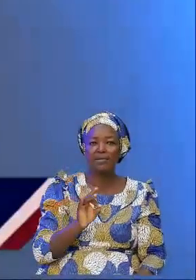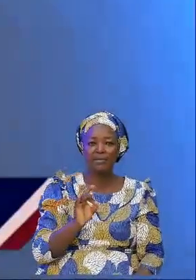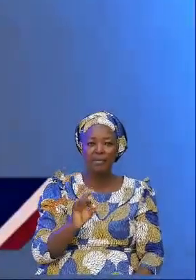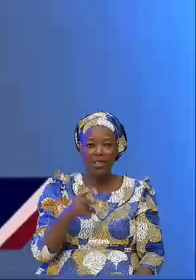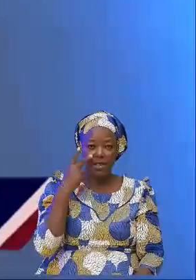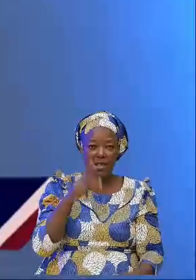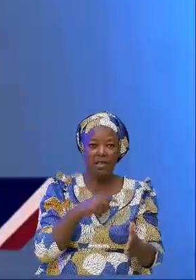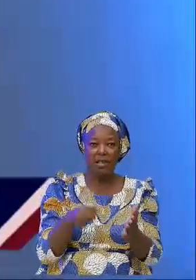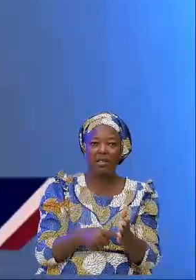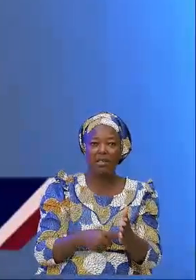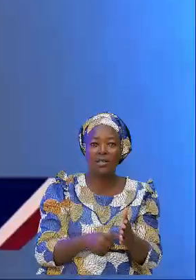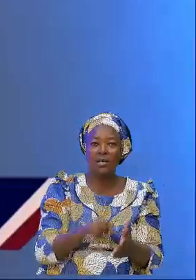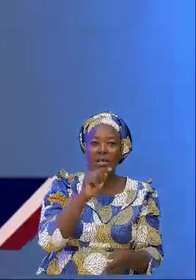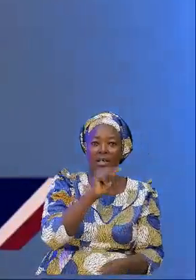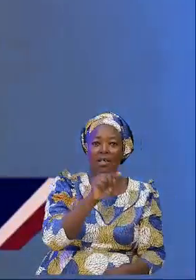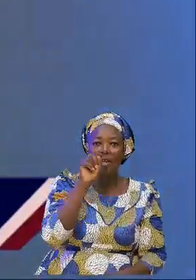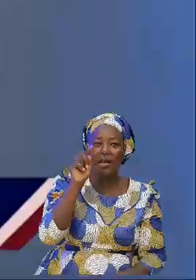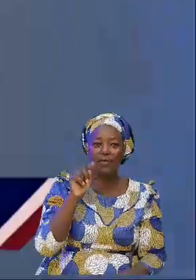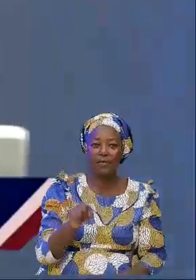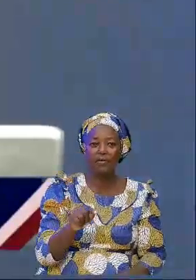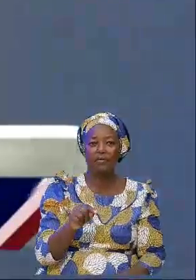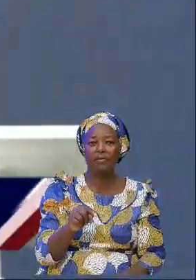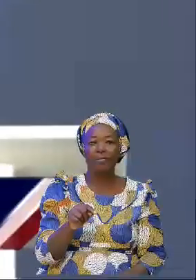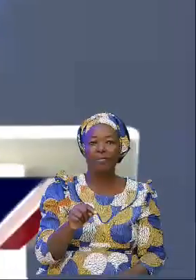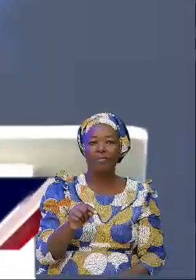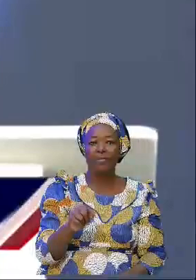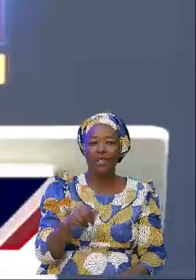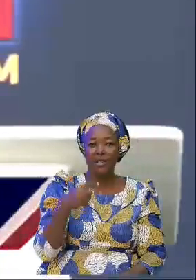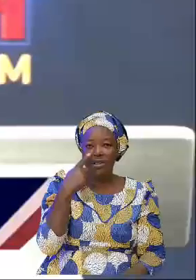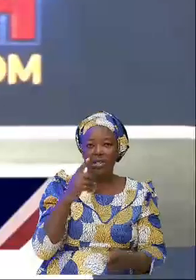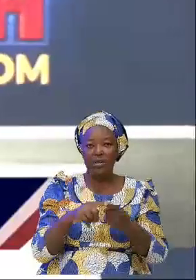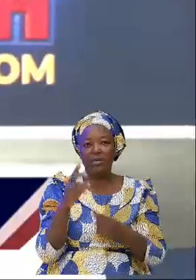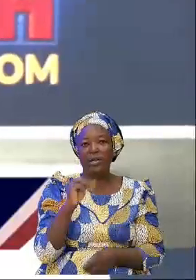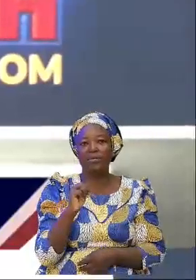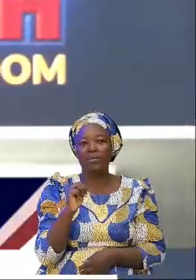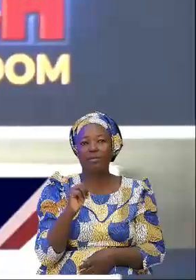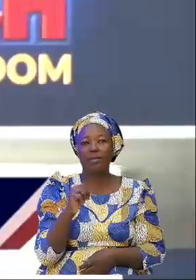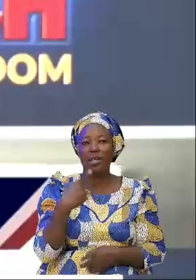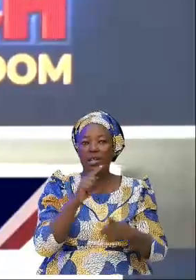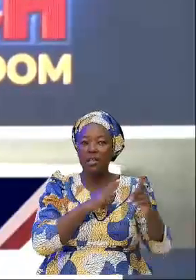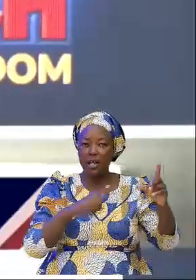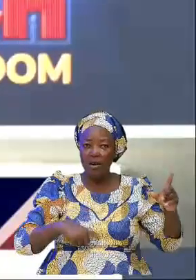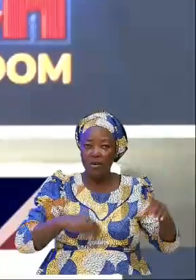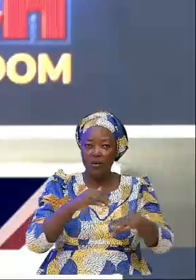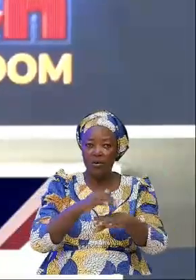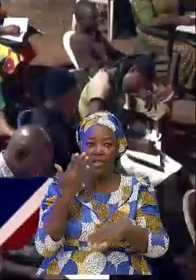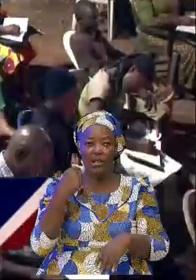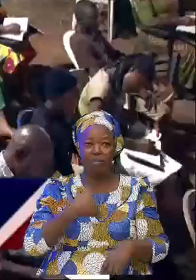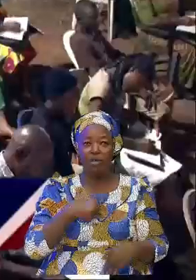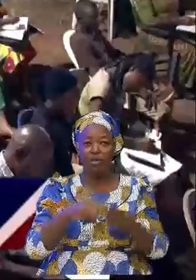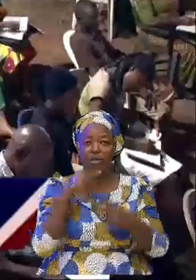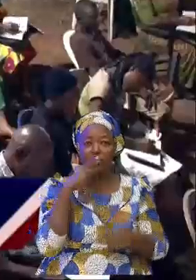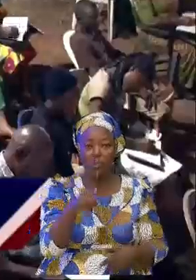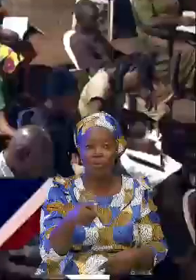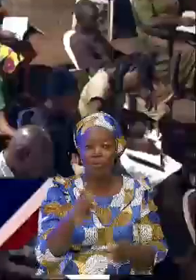chapter 12, verse 28. Look at this. Therefore, say unto